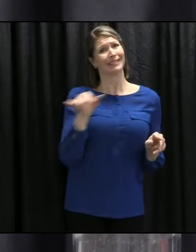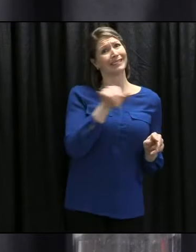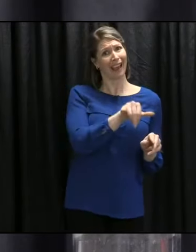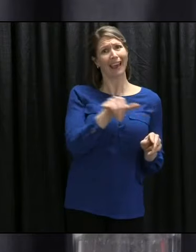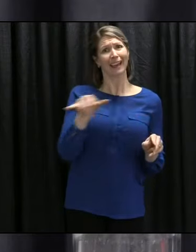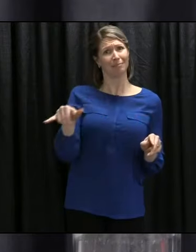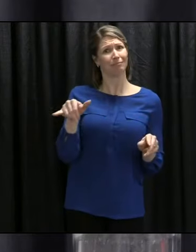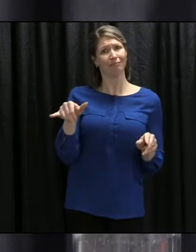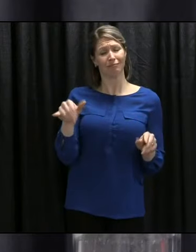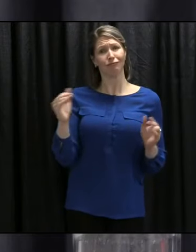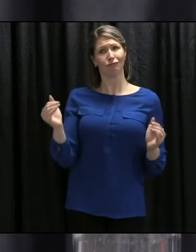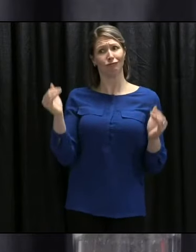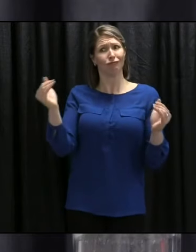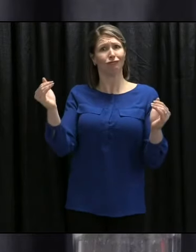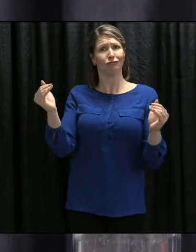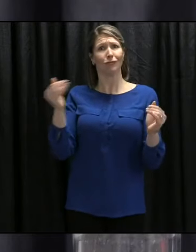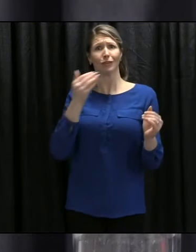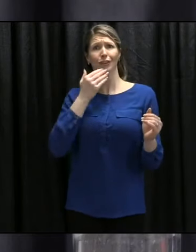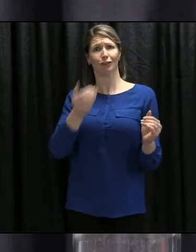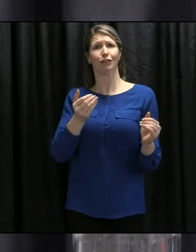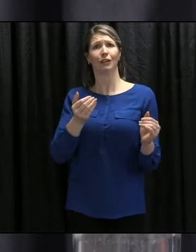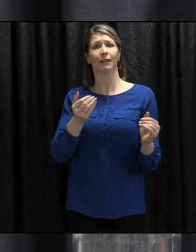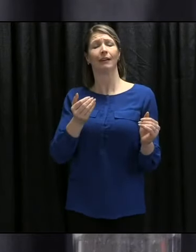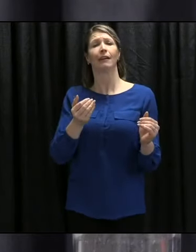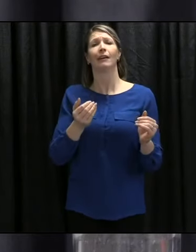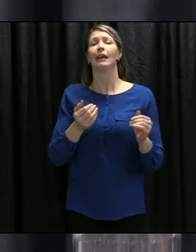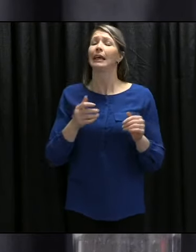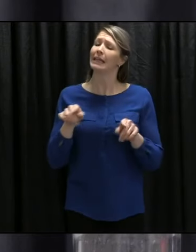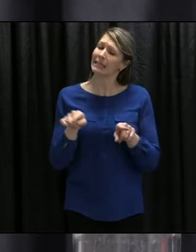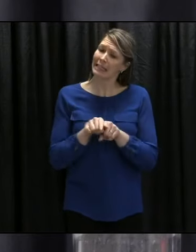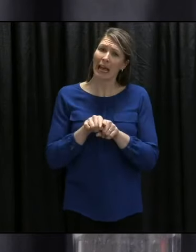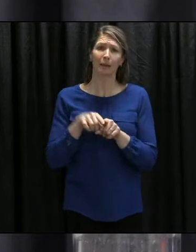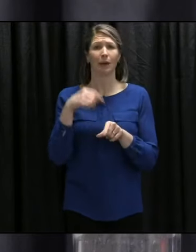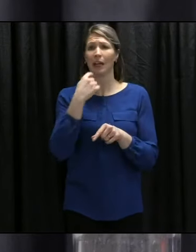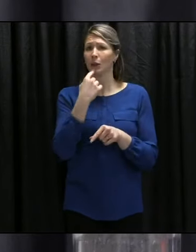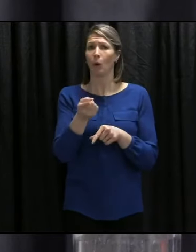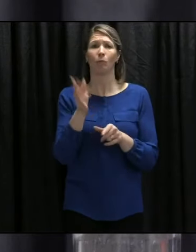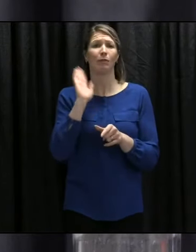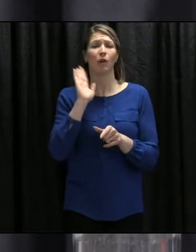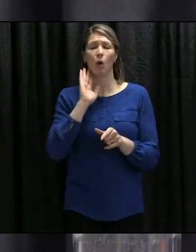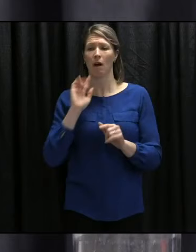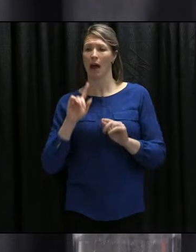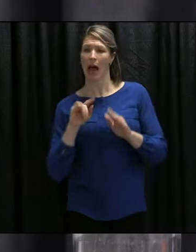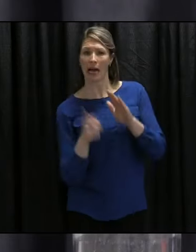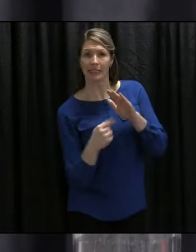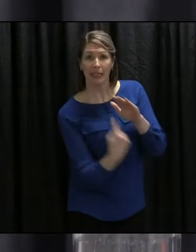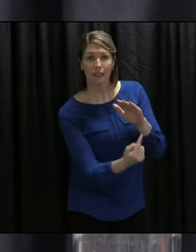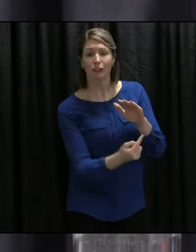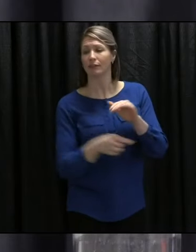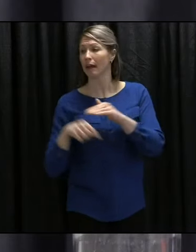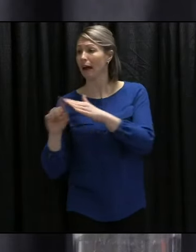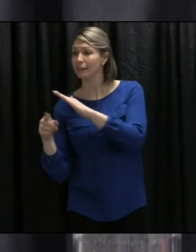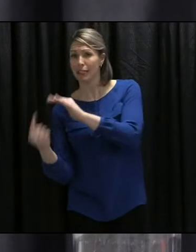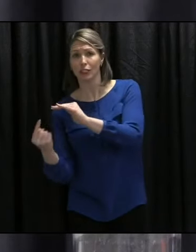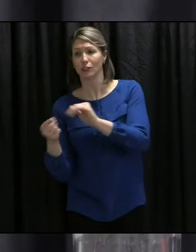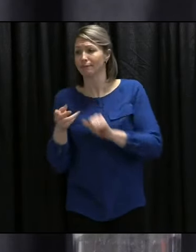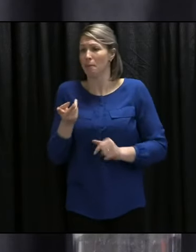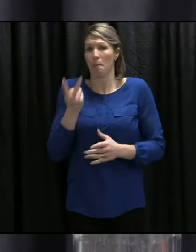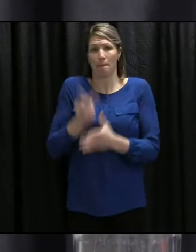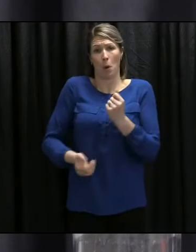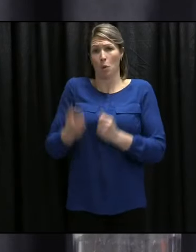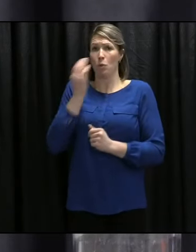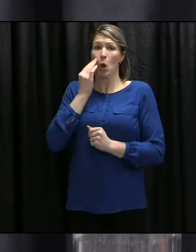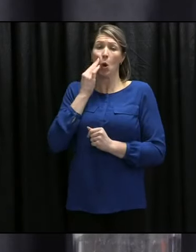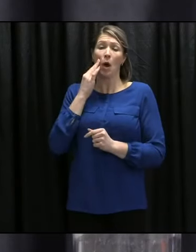of before. In terms of isolation, in terms of cleaning procedures, in terms of educating staff around PPE